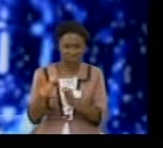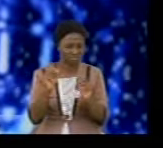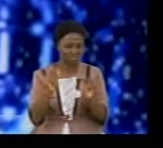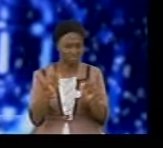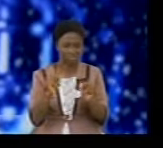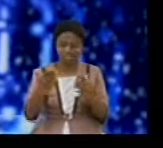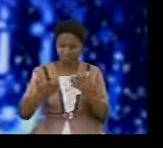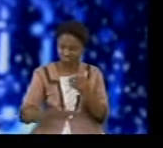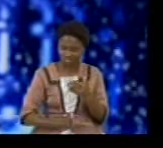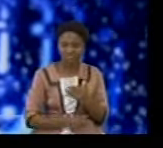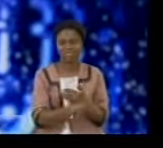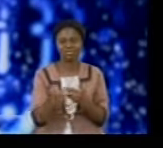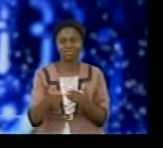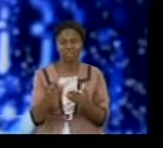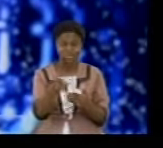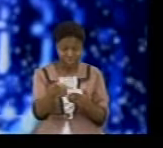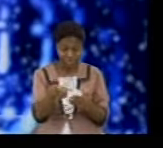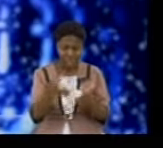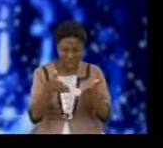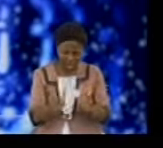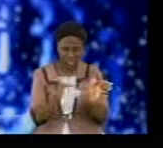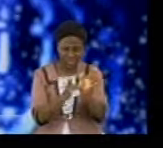Let Jesus come into your heart.